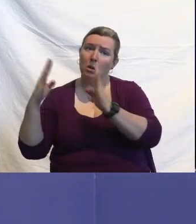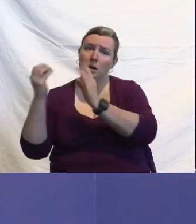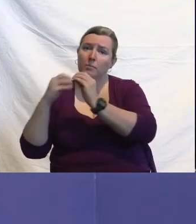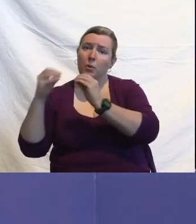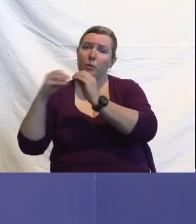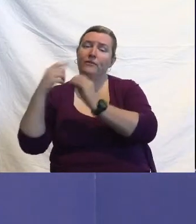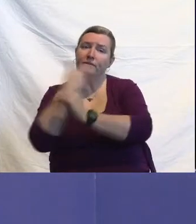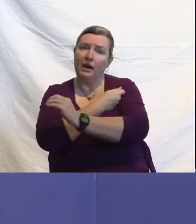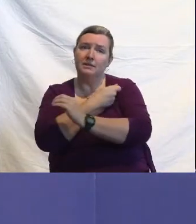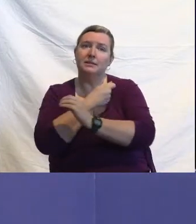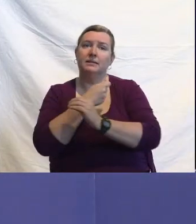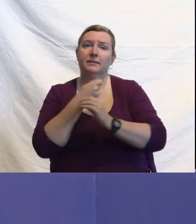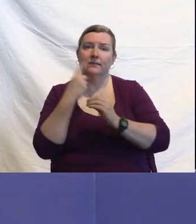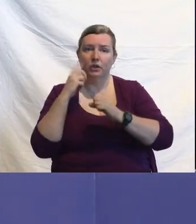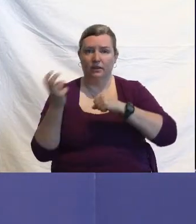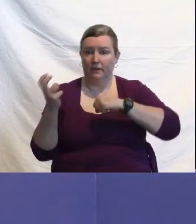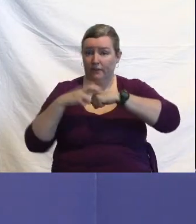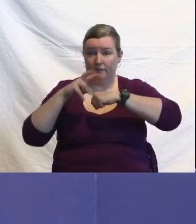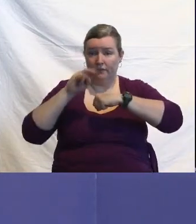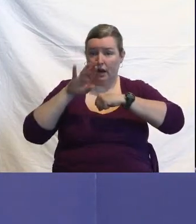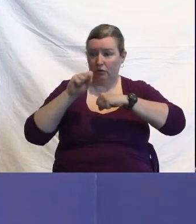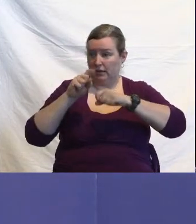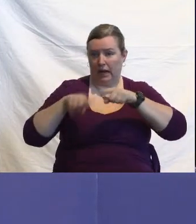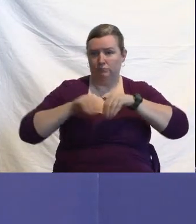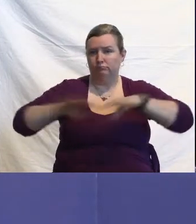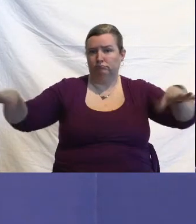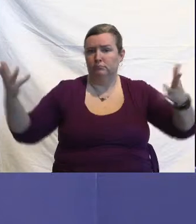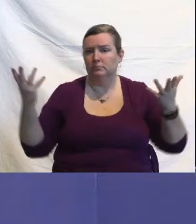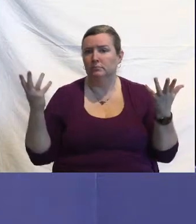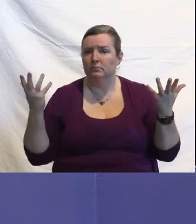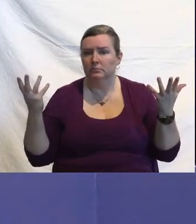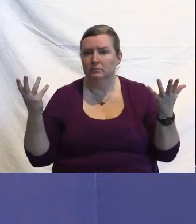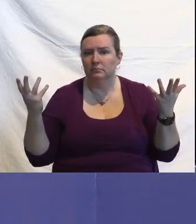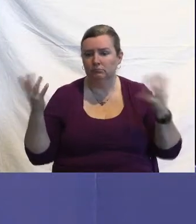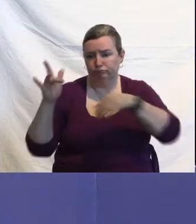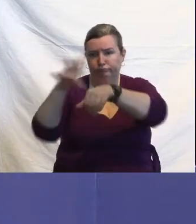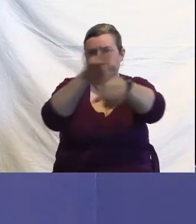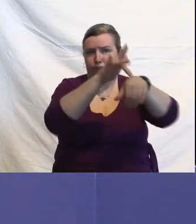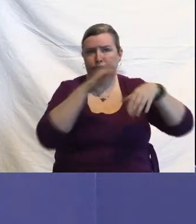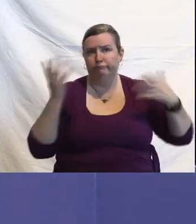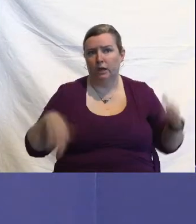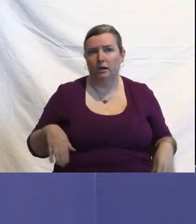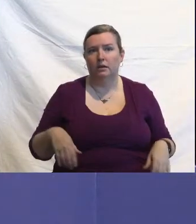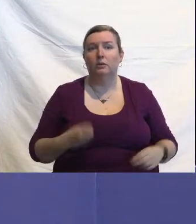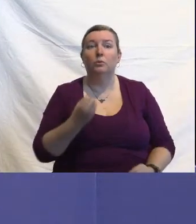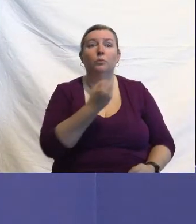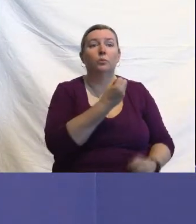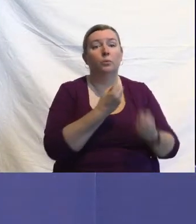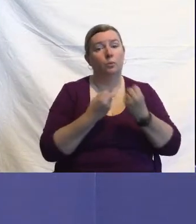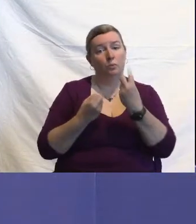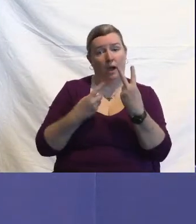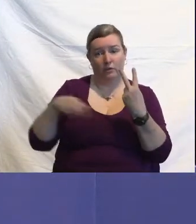no place to go. Of the 12 to 17-year-olds, we have